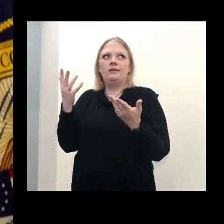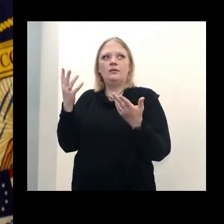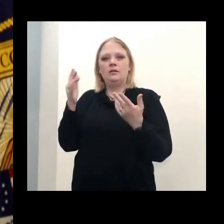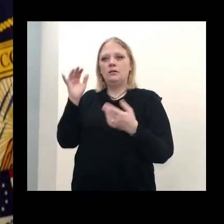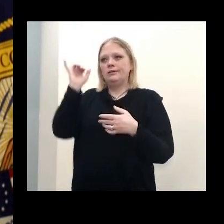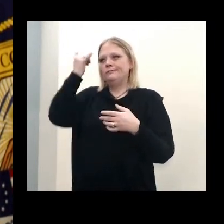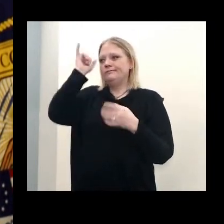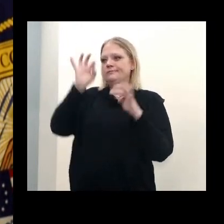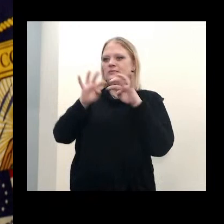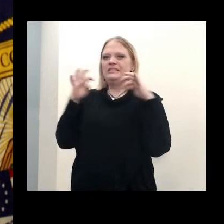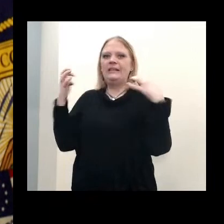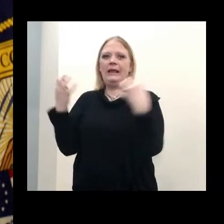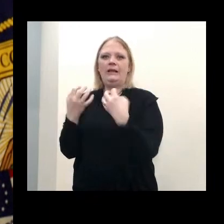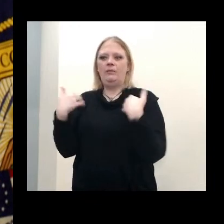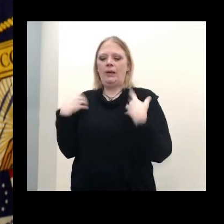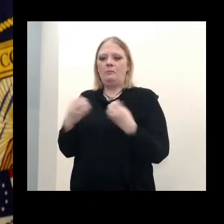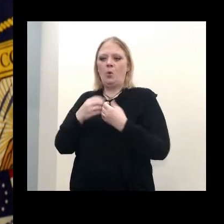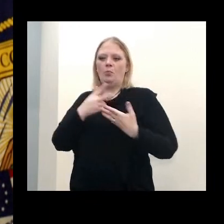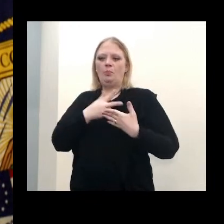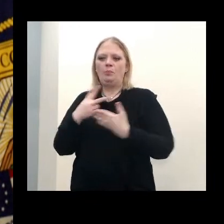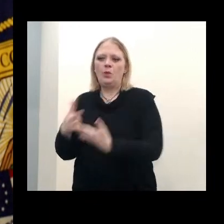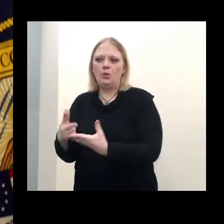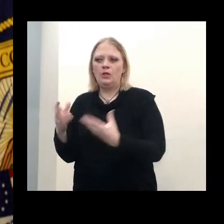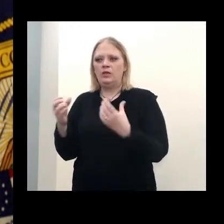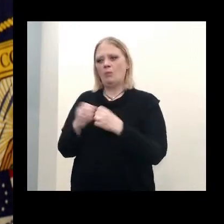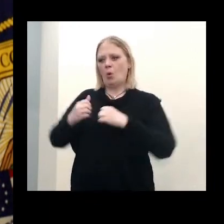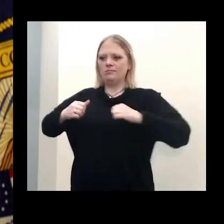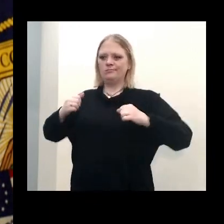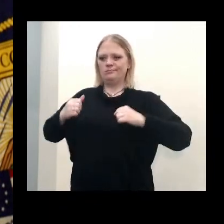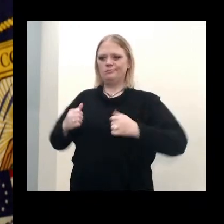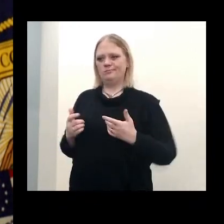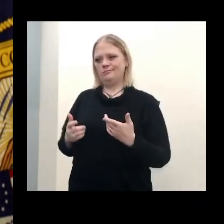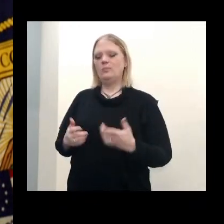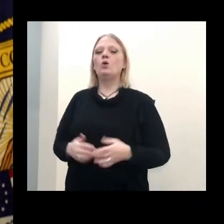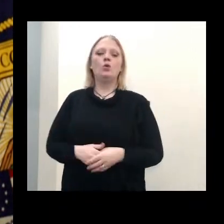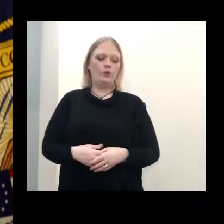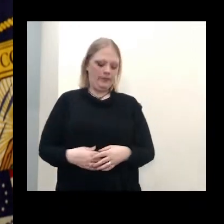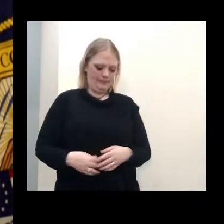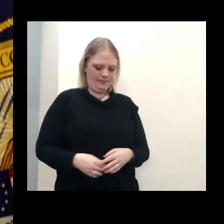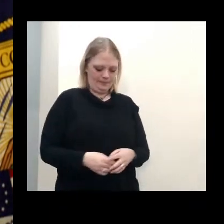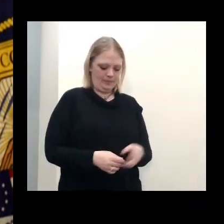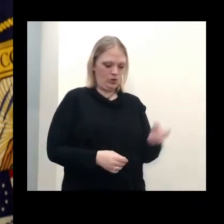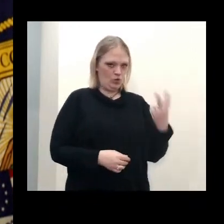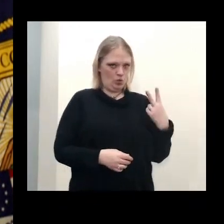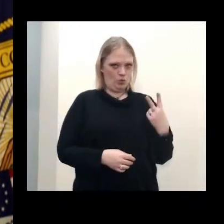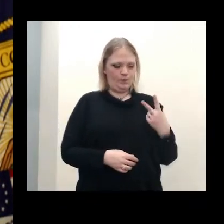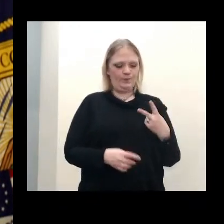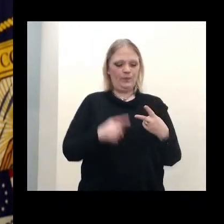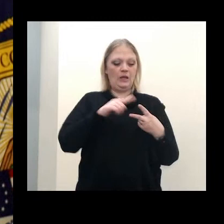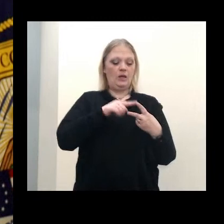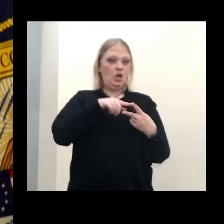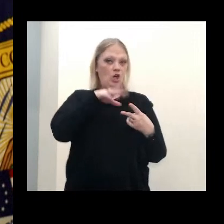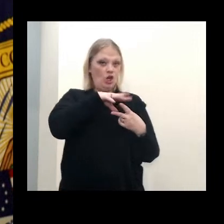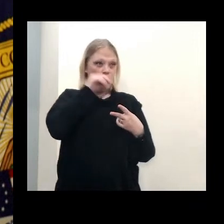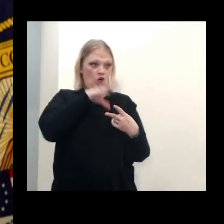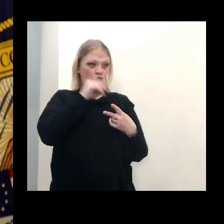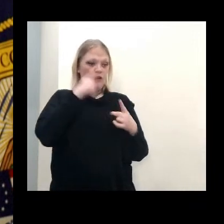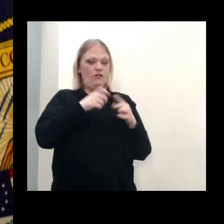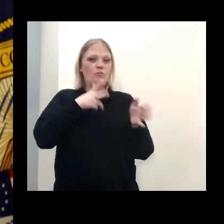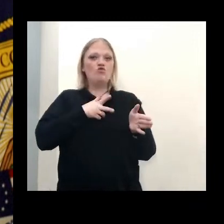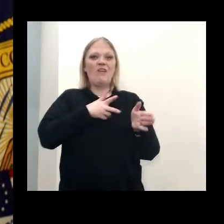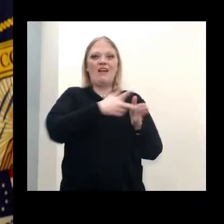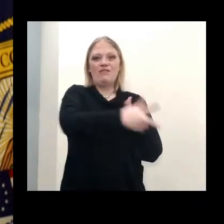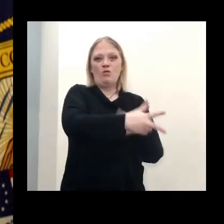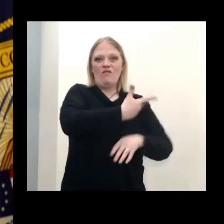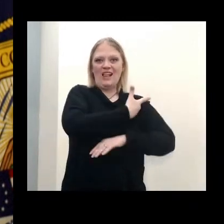Stadium, which has a little bit more parking and more space to work with. 2 things. Number one, we're learning from those who are doing drive-through